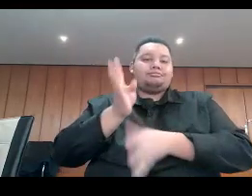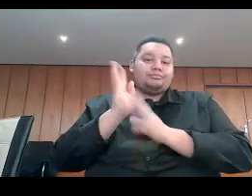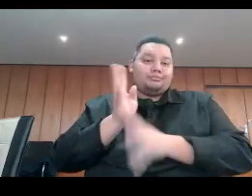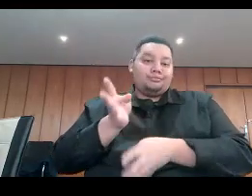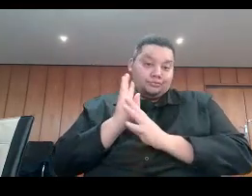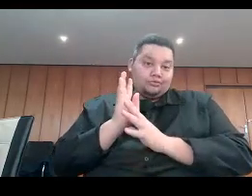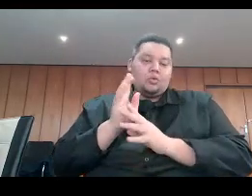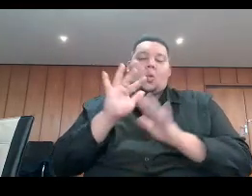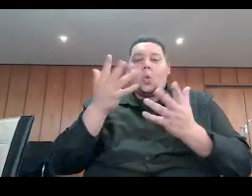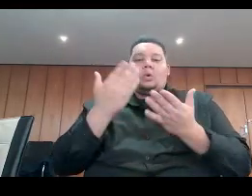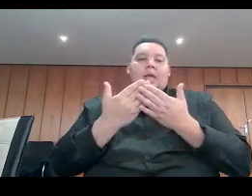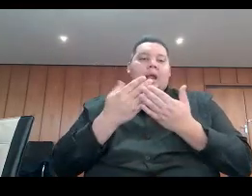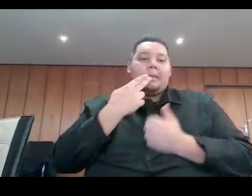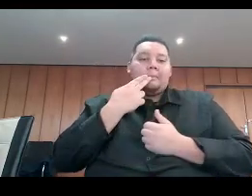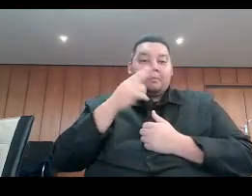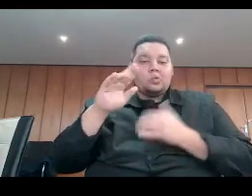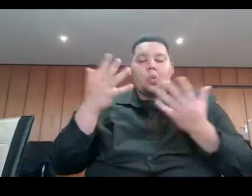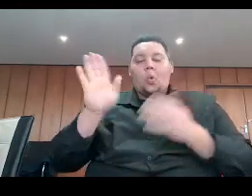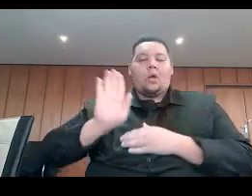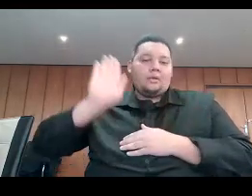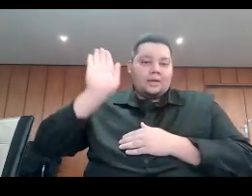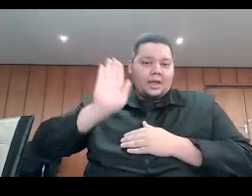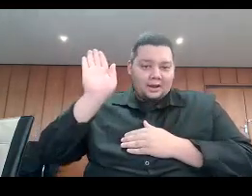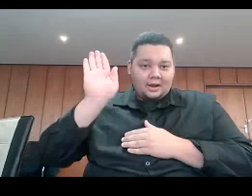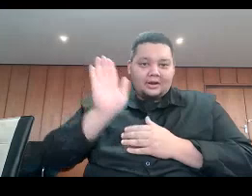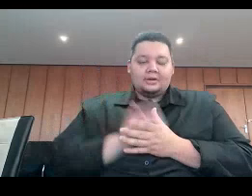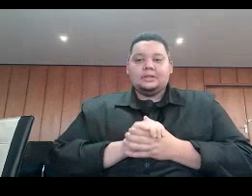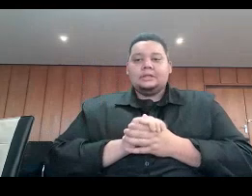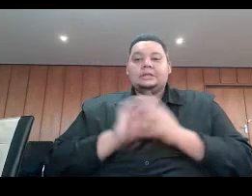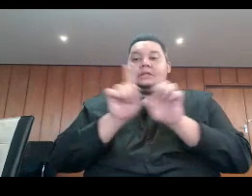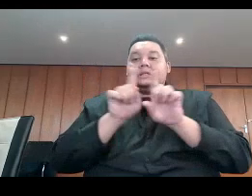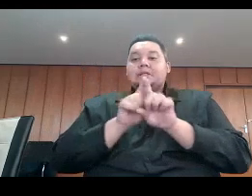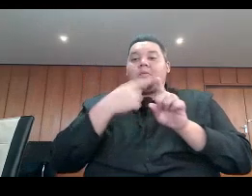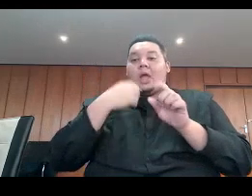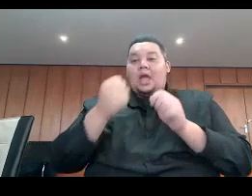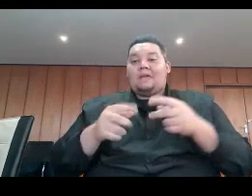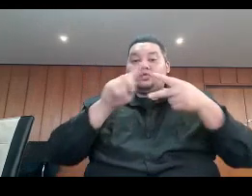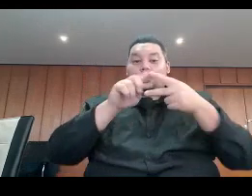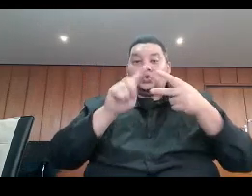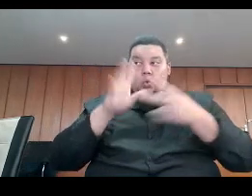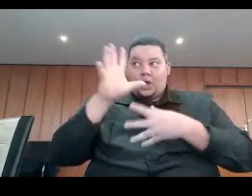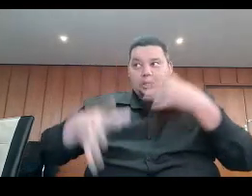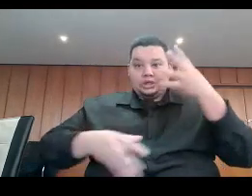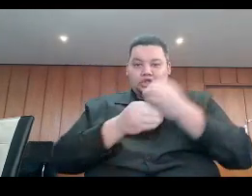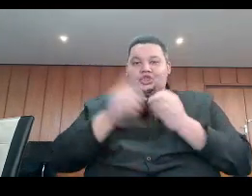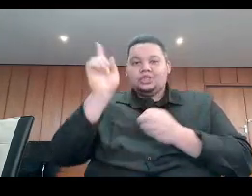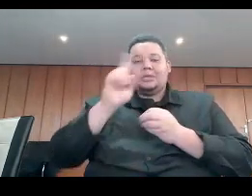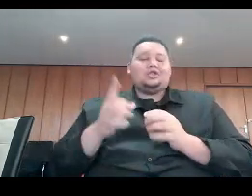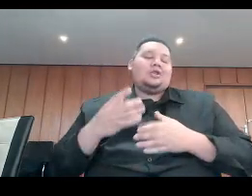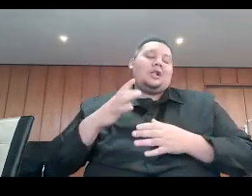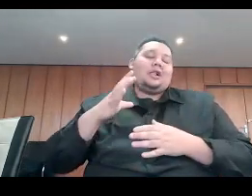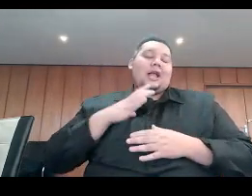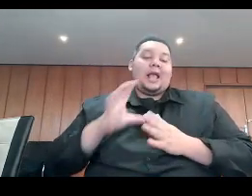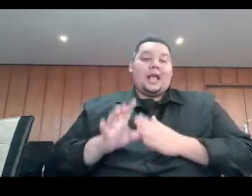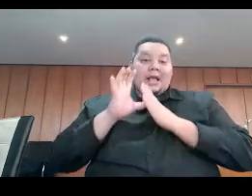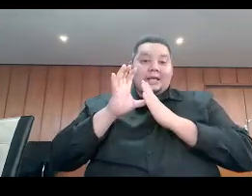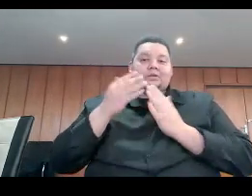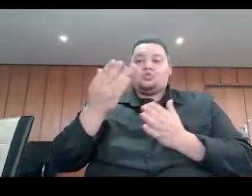just unmute or raise your hand. And then we've also got two additional very special guests. So you can